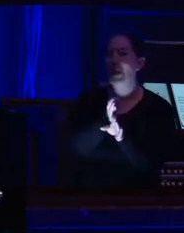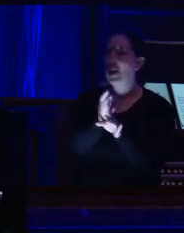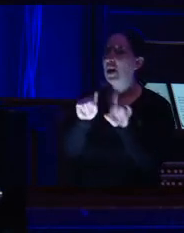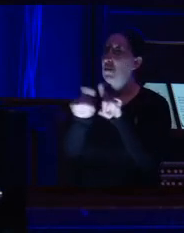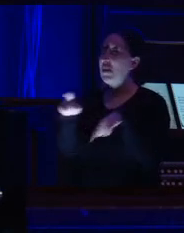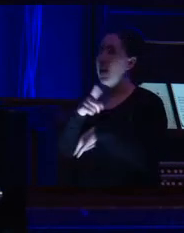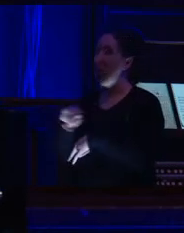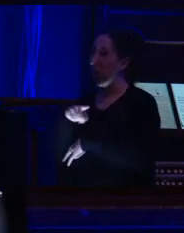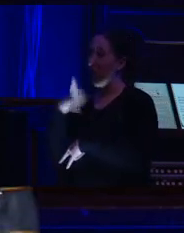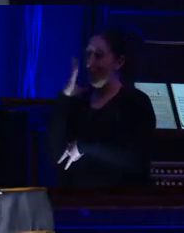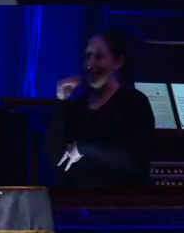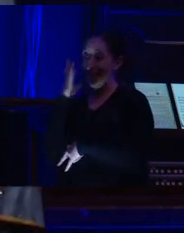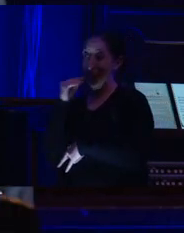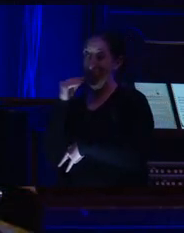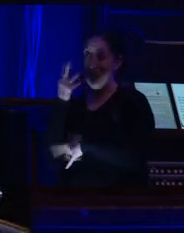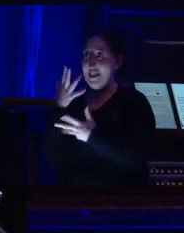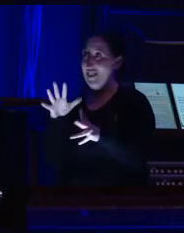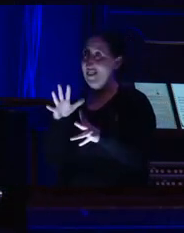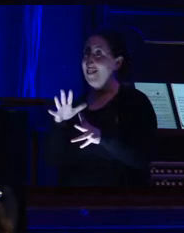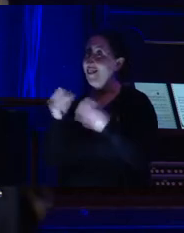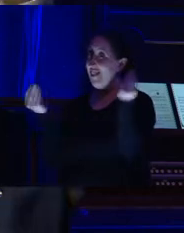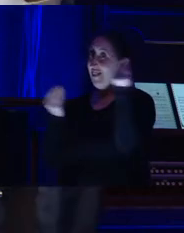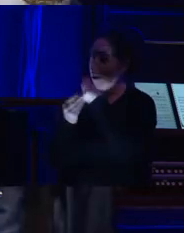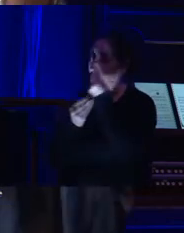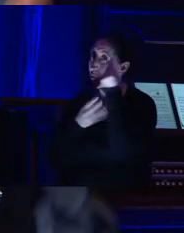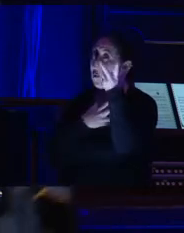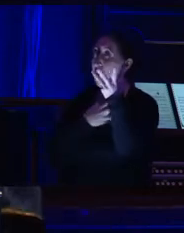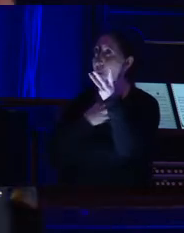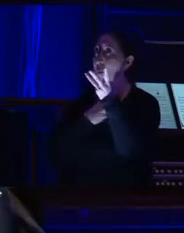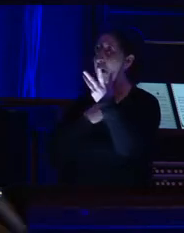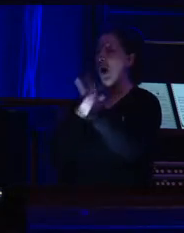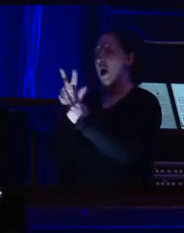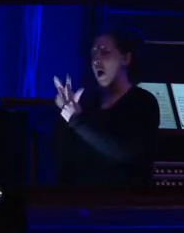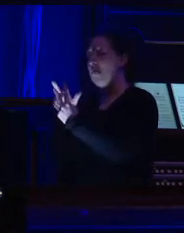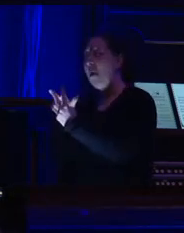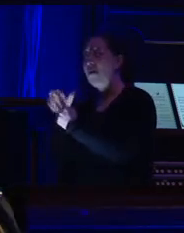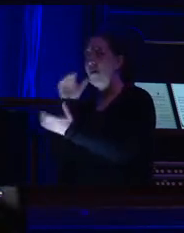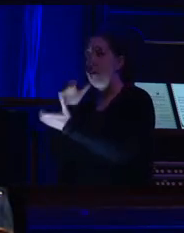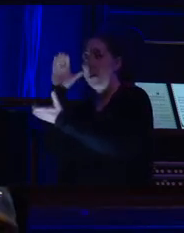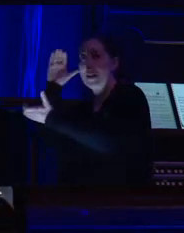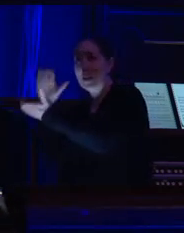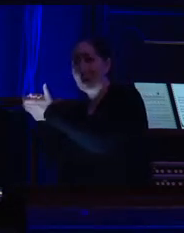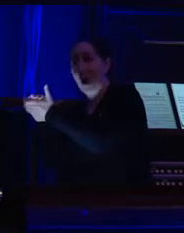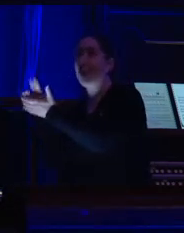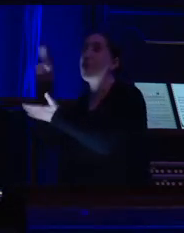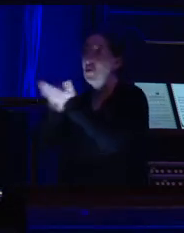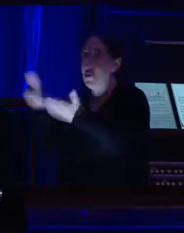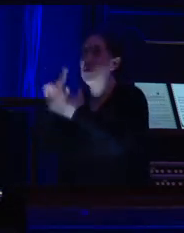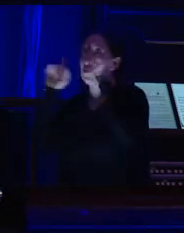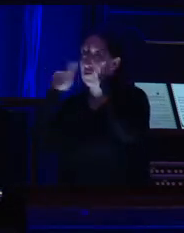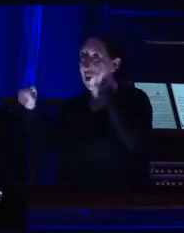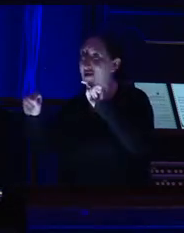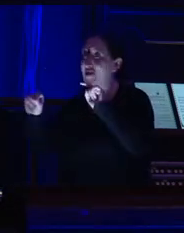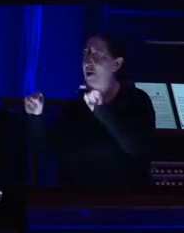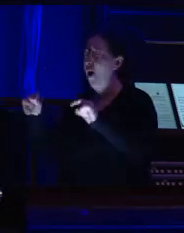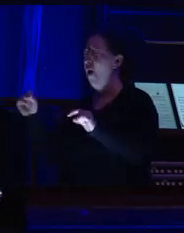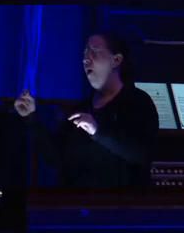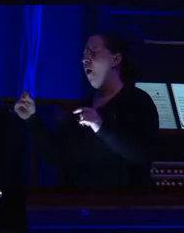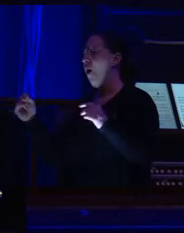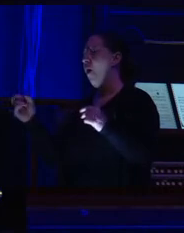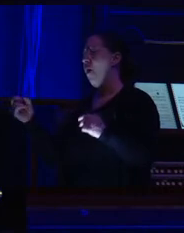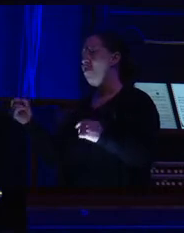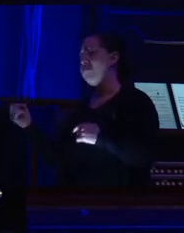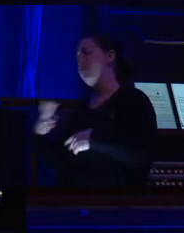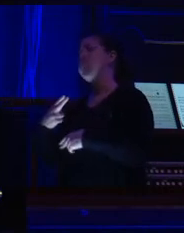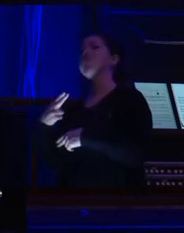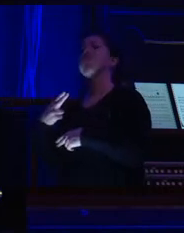who has been a university president can tell you that being a partner or spouse of a university president is 10 times more